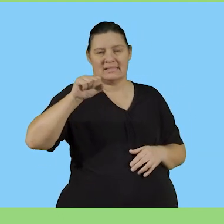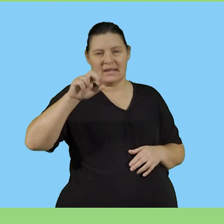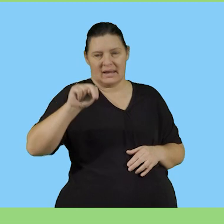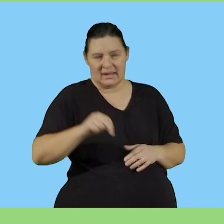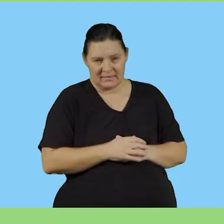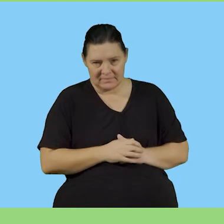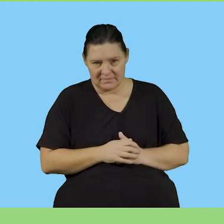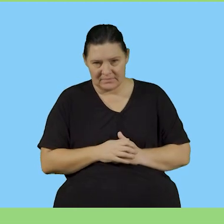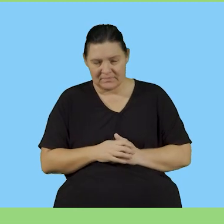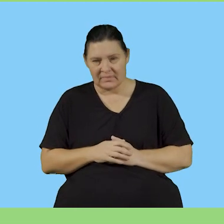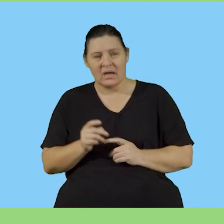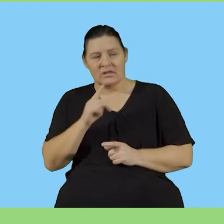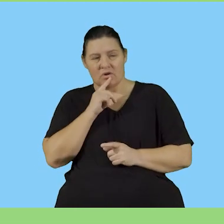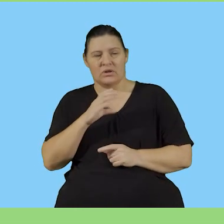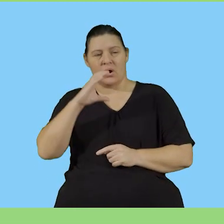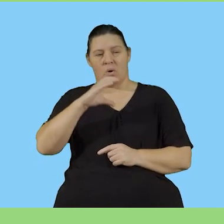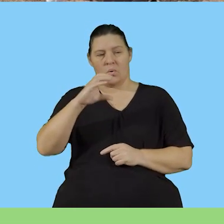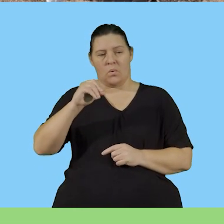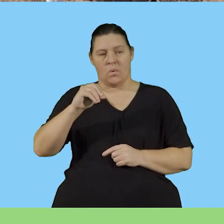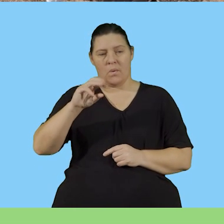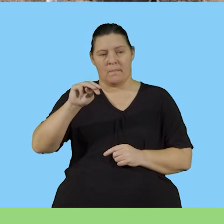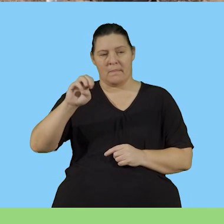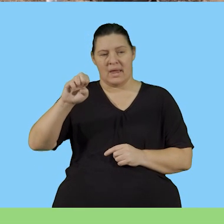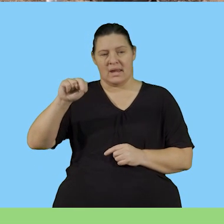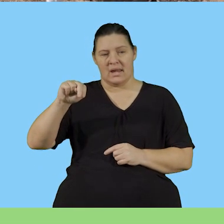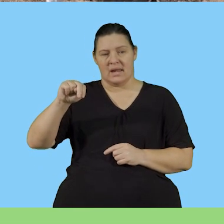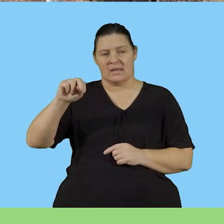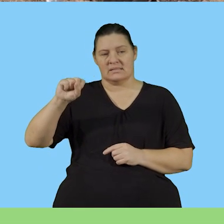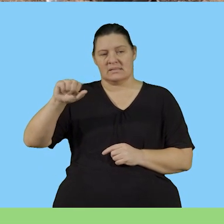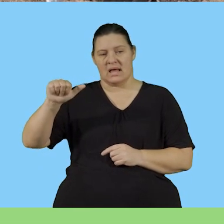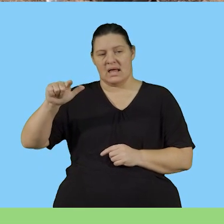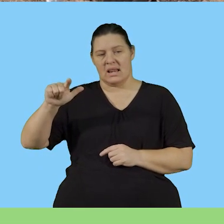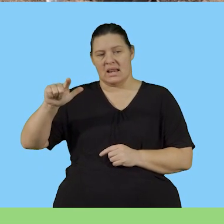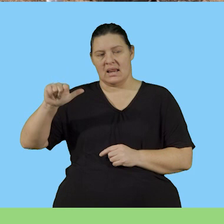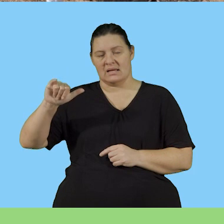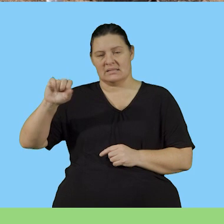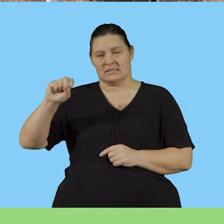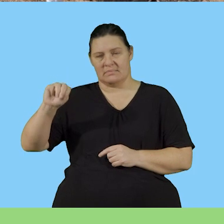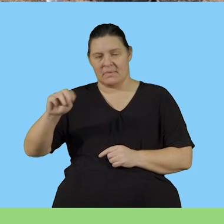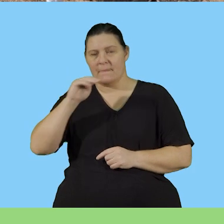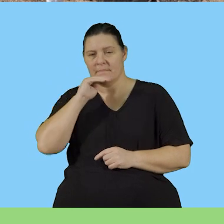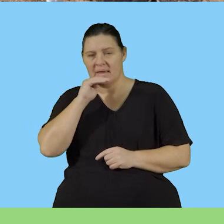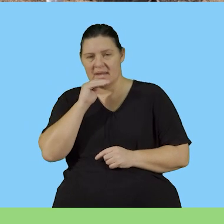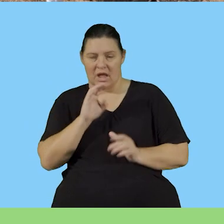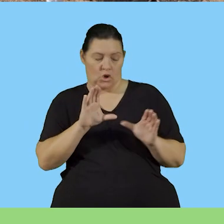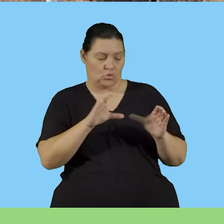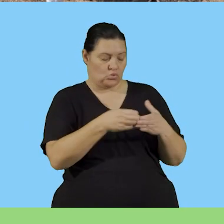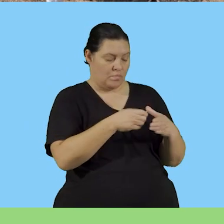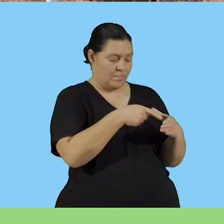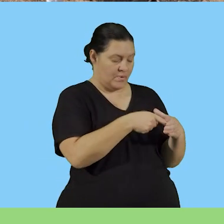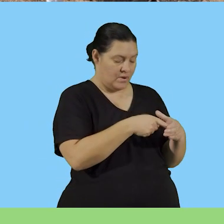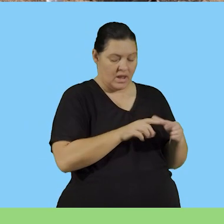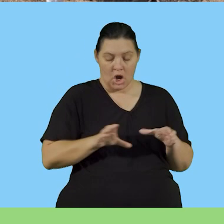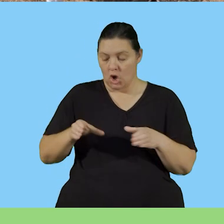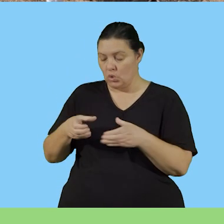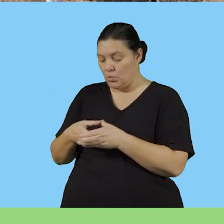The last one is commensalism. So with commensalism, interactions between individuals from